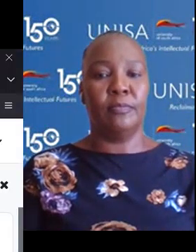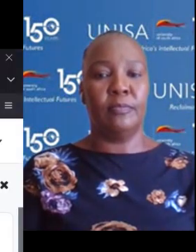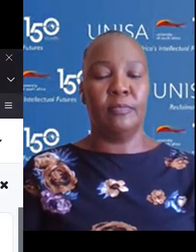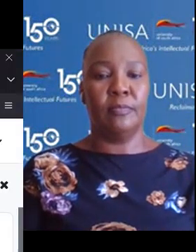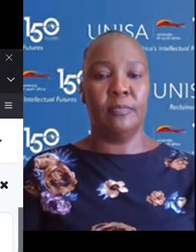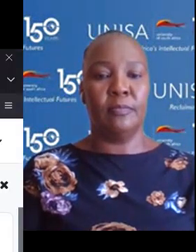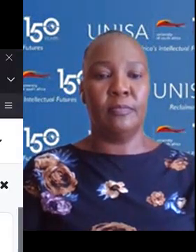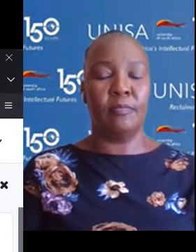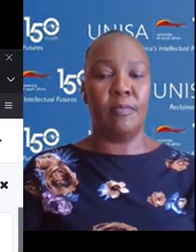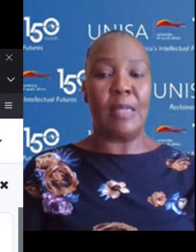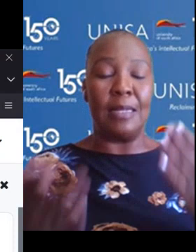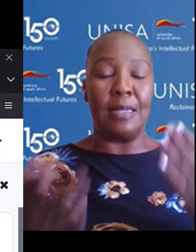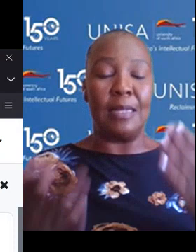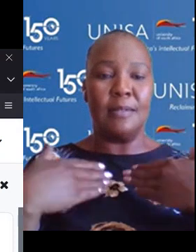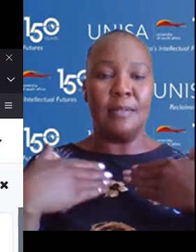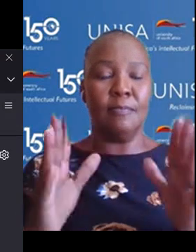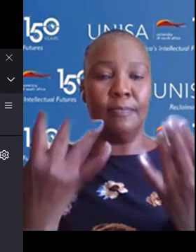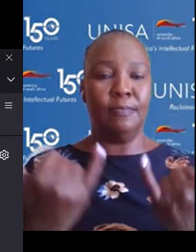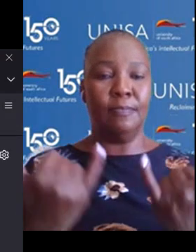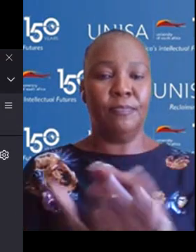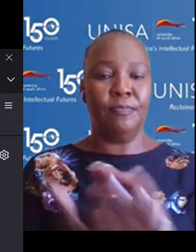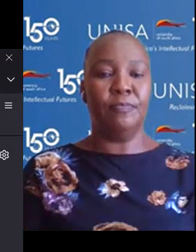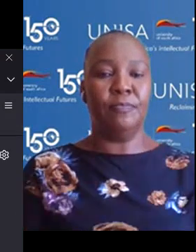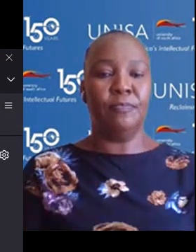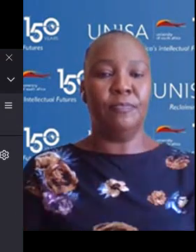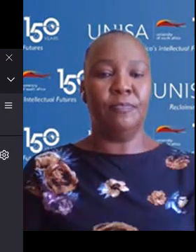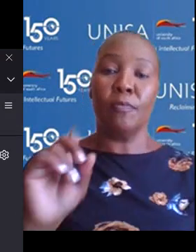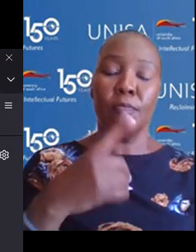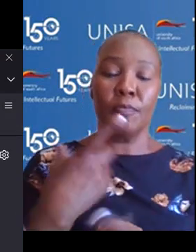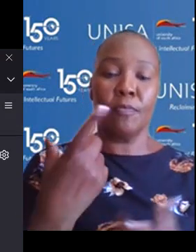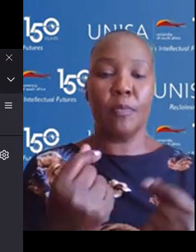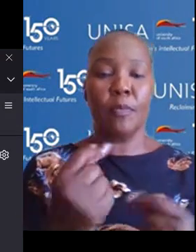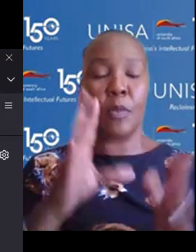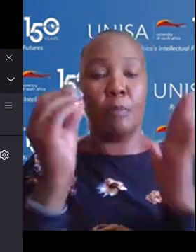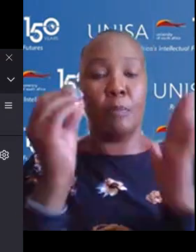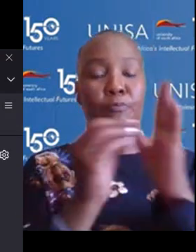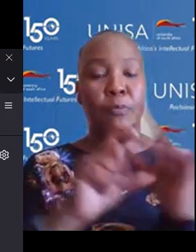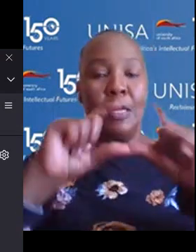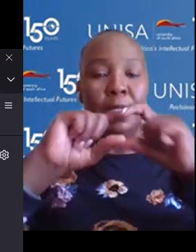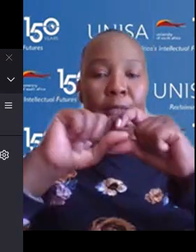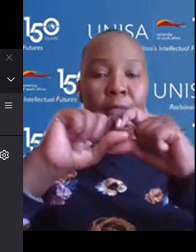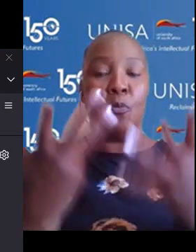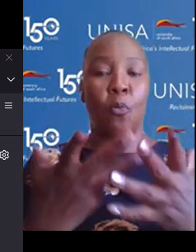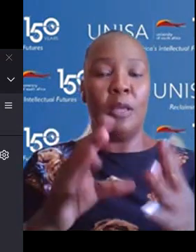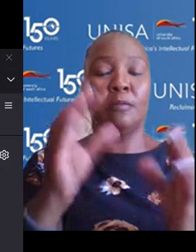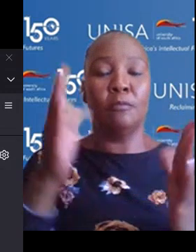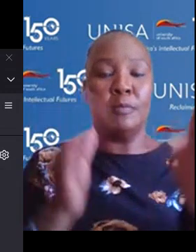Okay, but let's get started. So what I want you to do, I'll post a link in the chat as well,